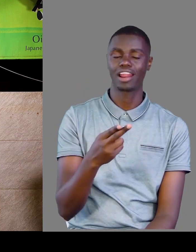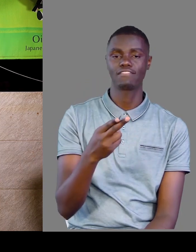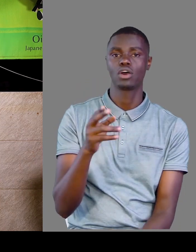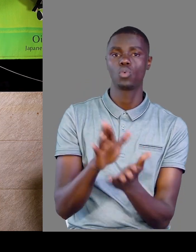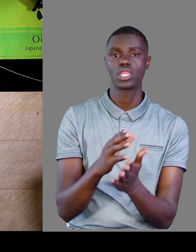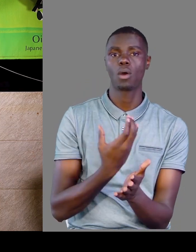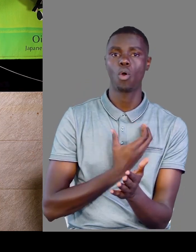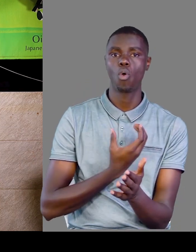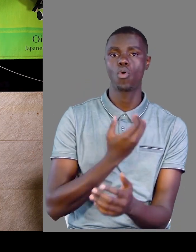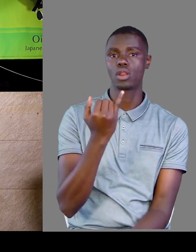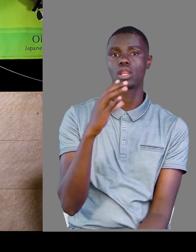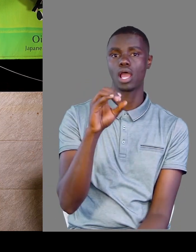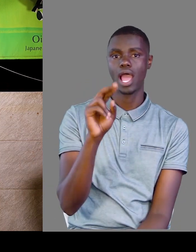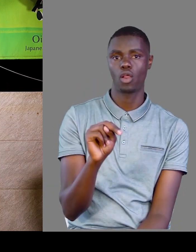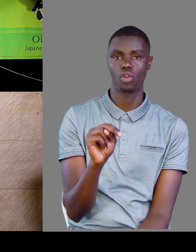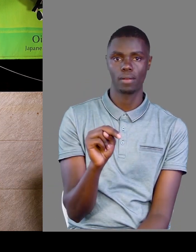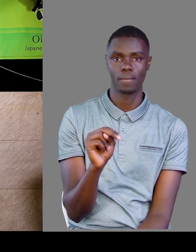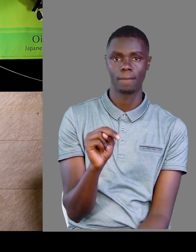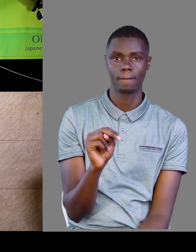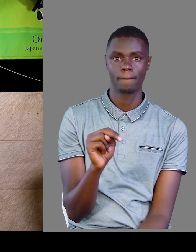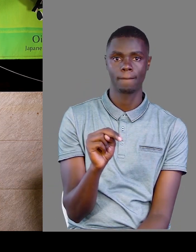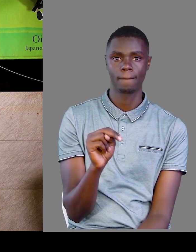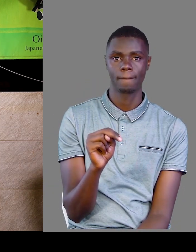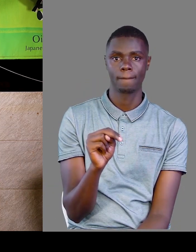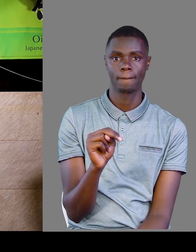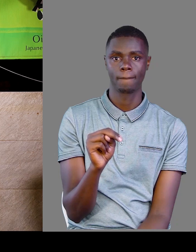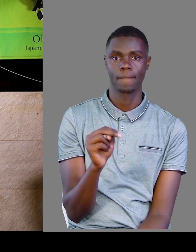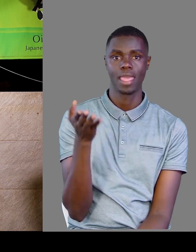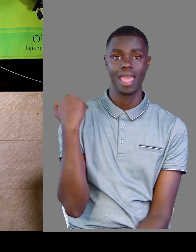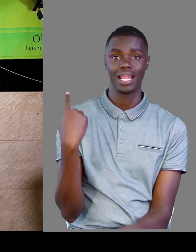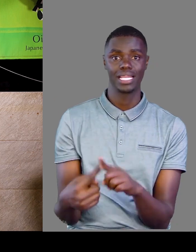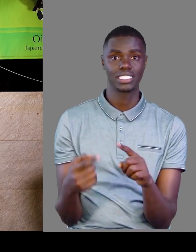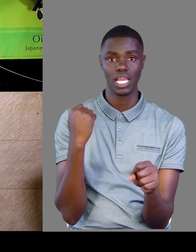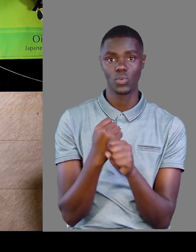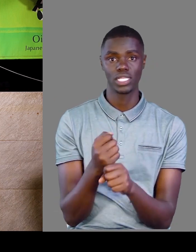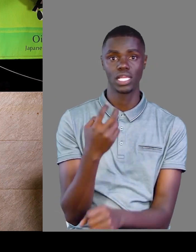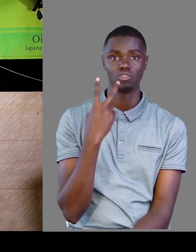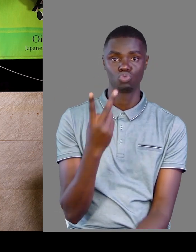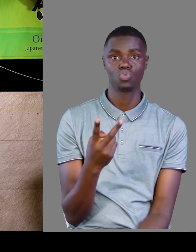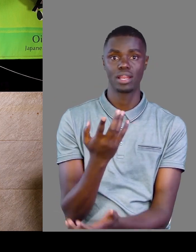own icon, Ferdinand Omanyala. So last year we did 200